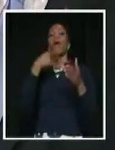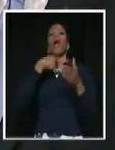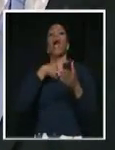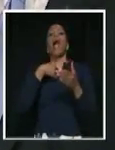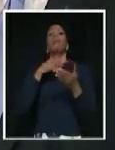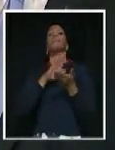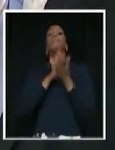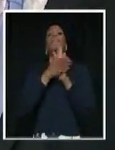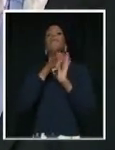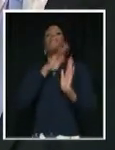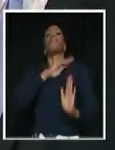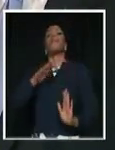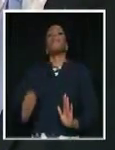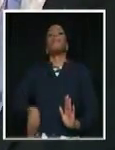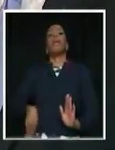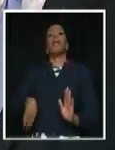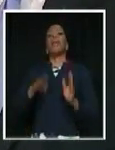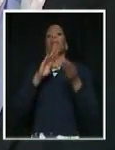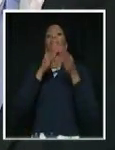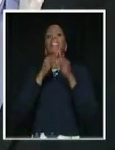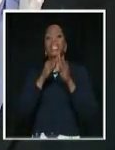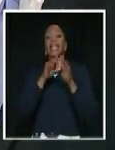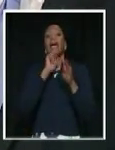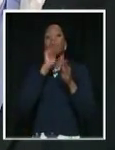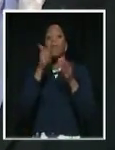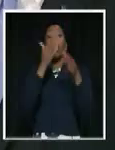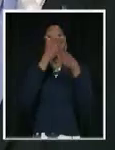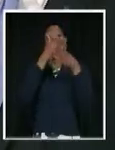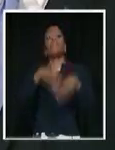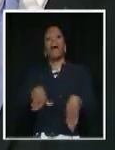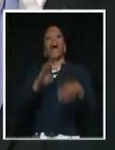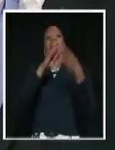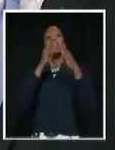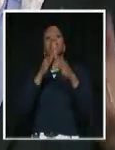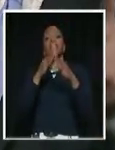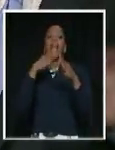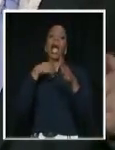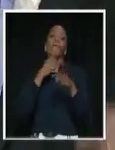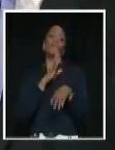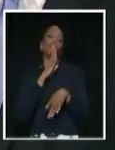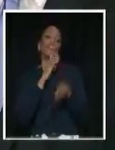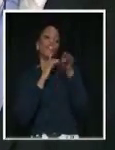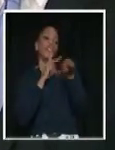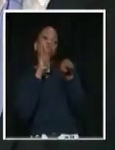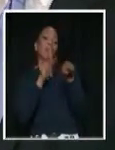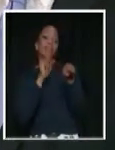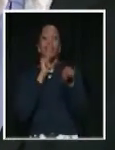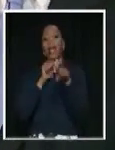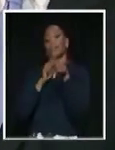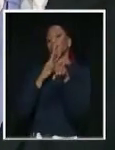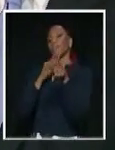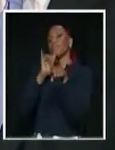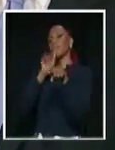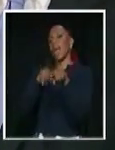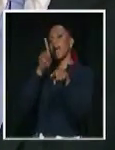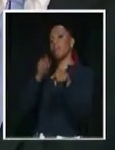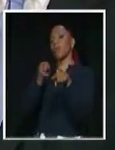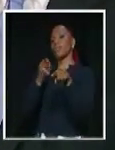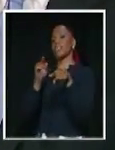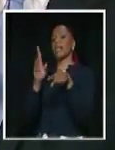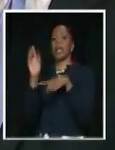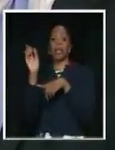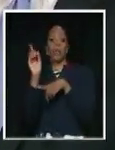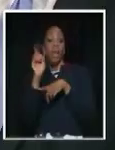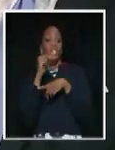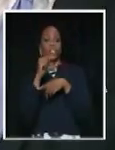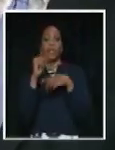divide the city. I am not going to, in any way, shape, or form, say, I'm going to talk to that person, but I'm not going to talk to that person. And you're on the Conservative Party line, the